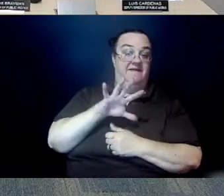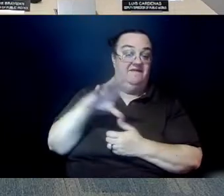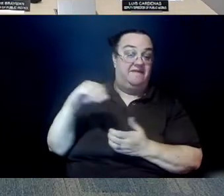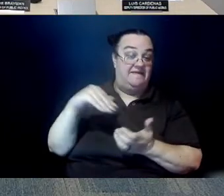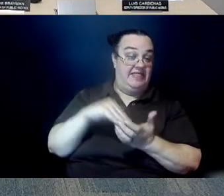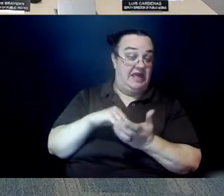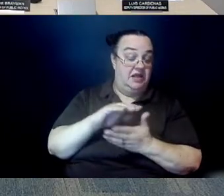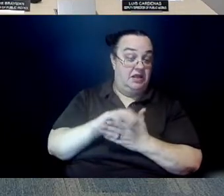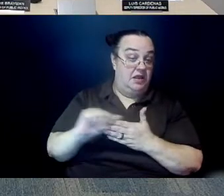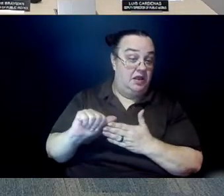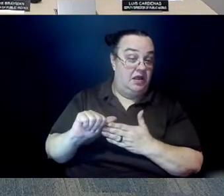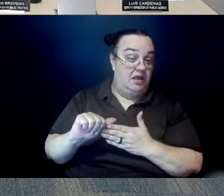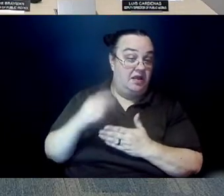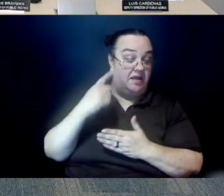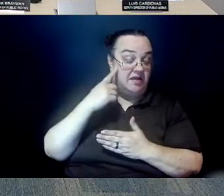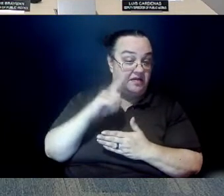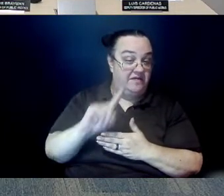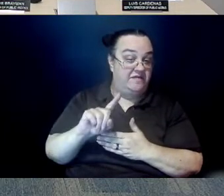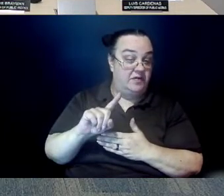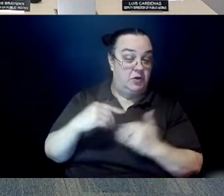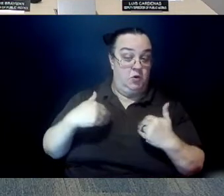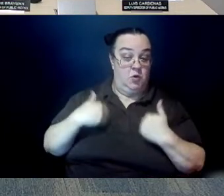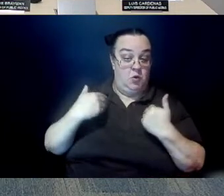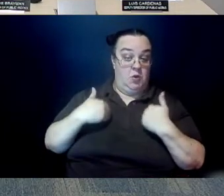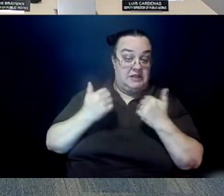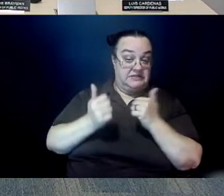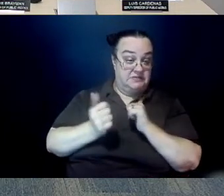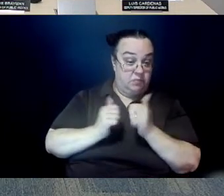$50,000 for youth sports.